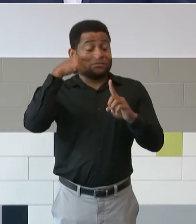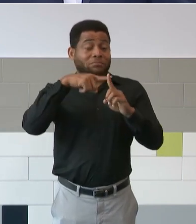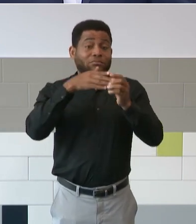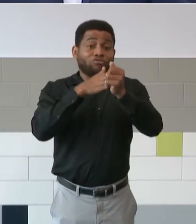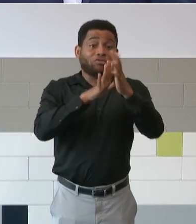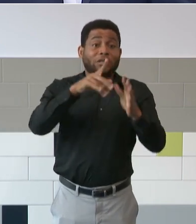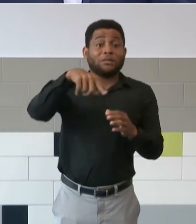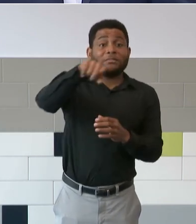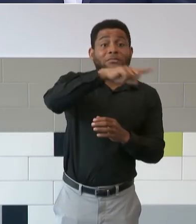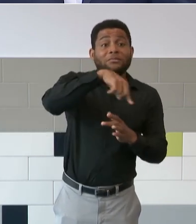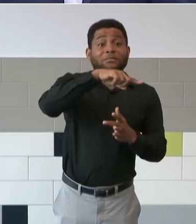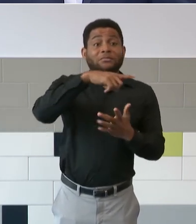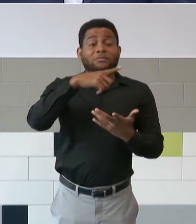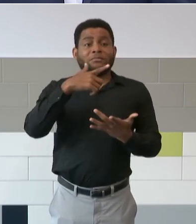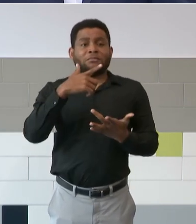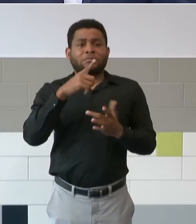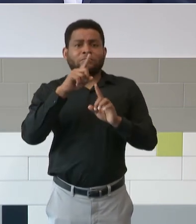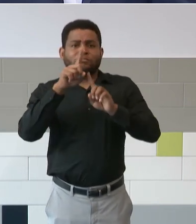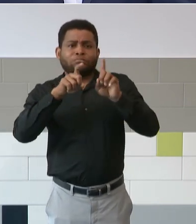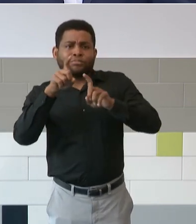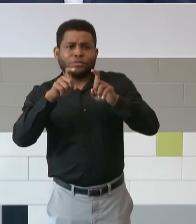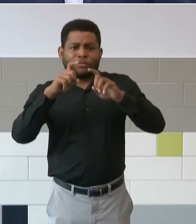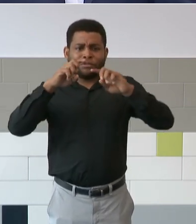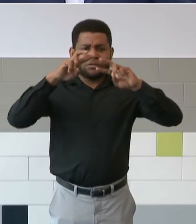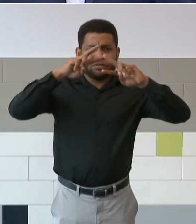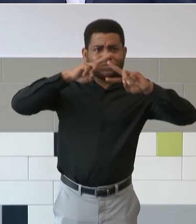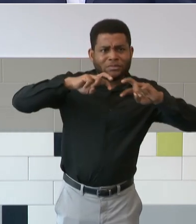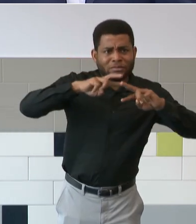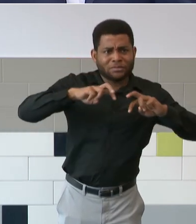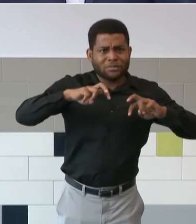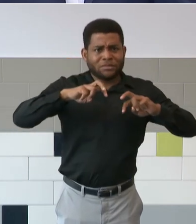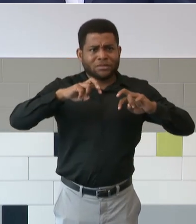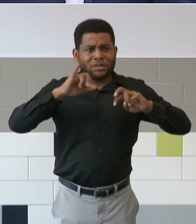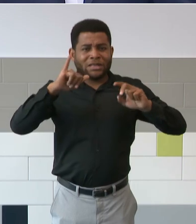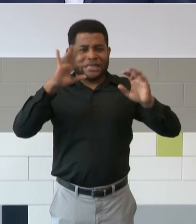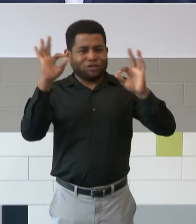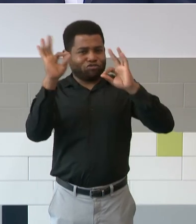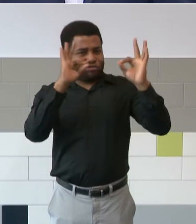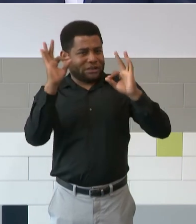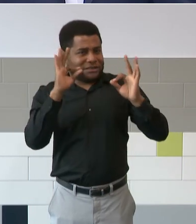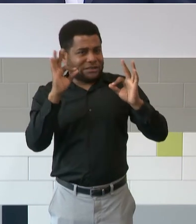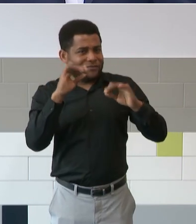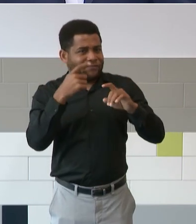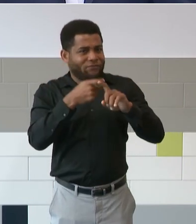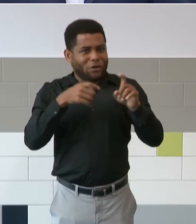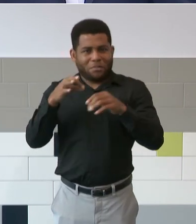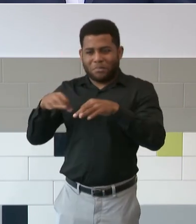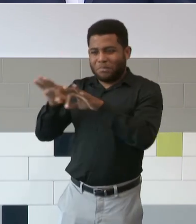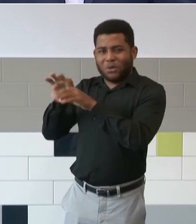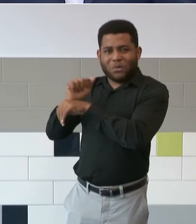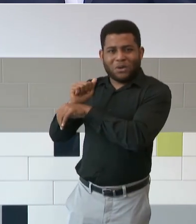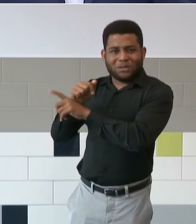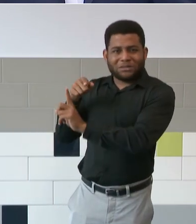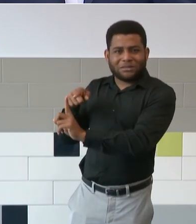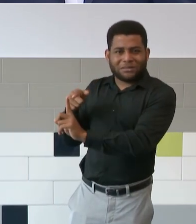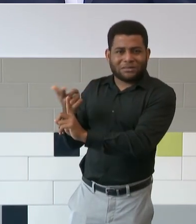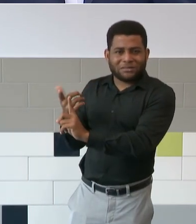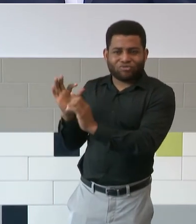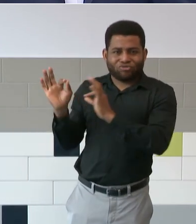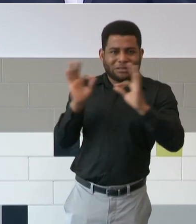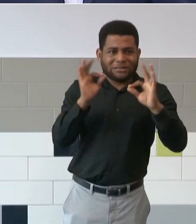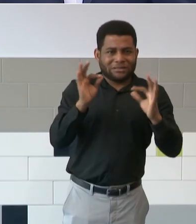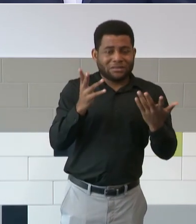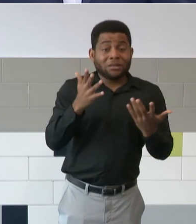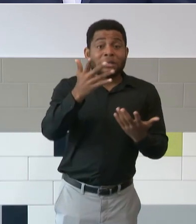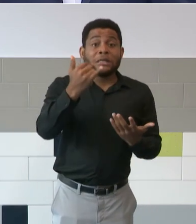questioned in this way, it distracts from the very important work that has to be done. If we are talking about